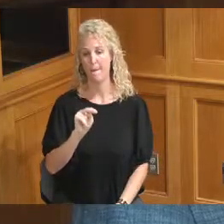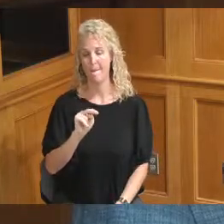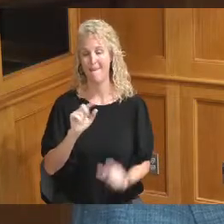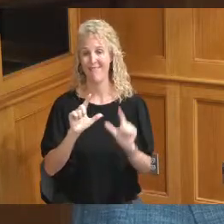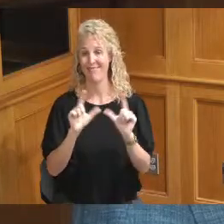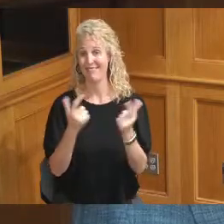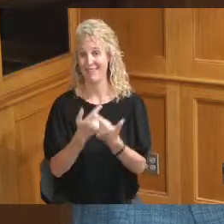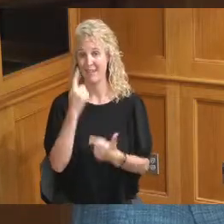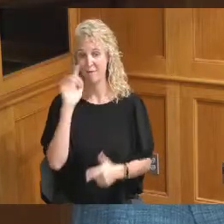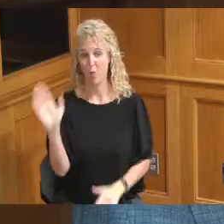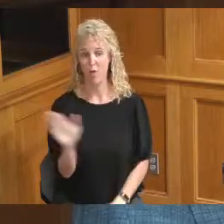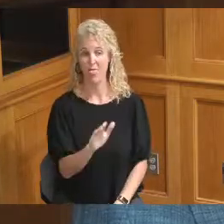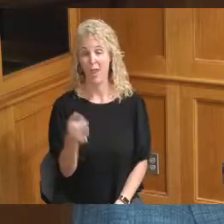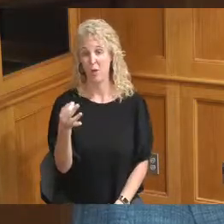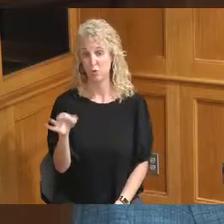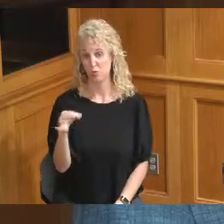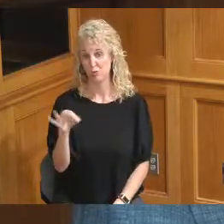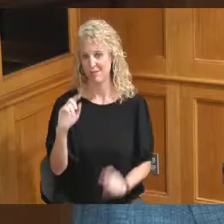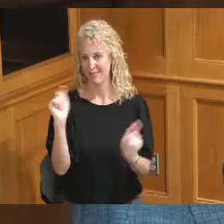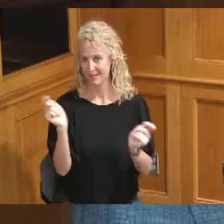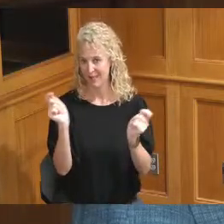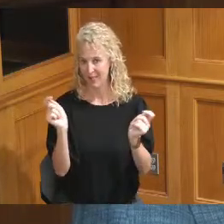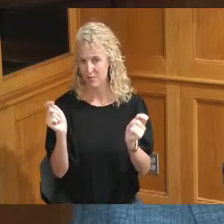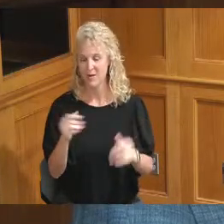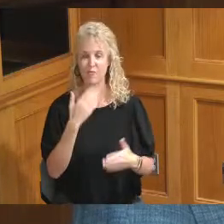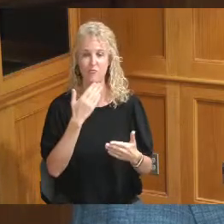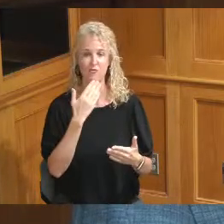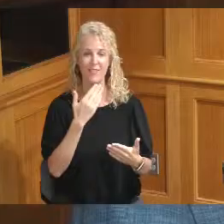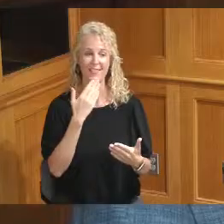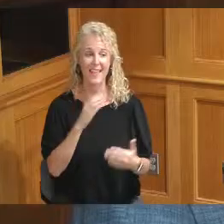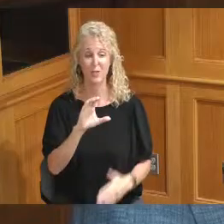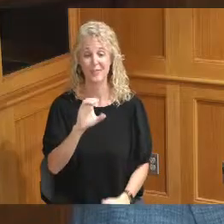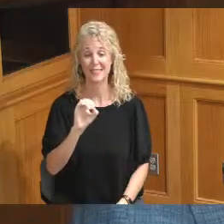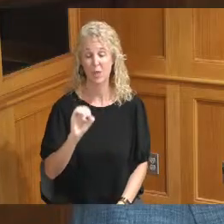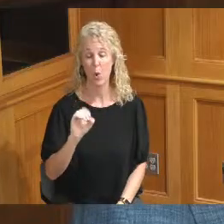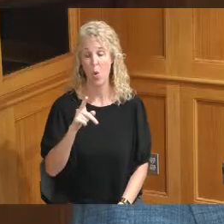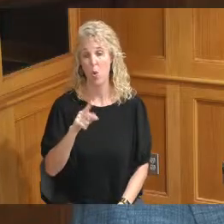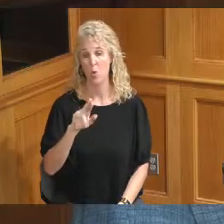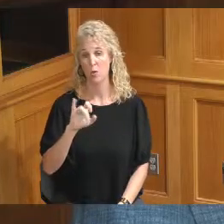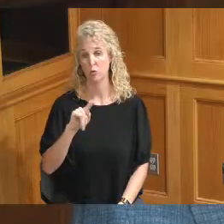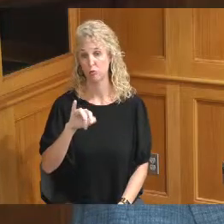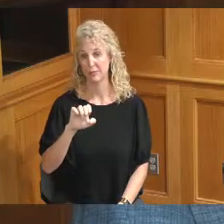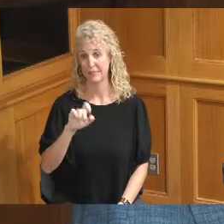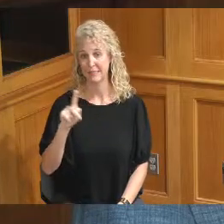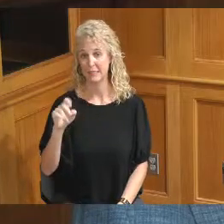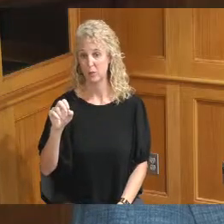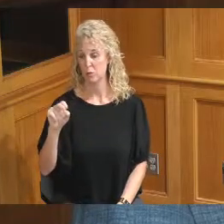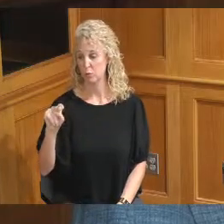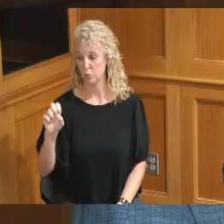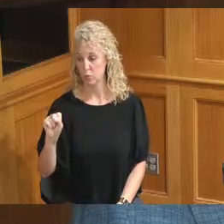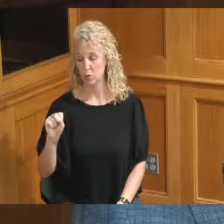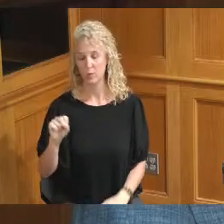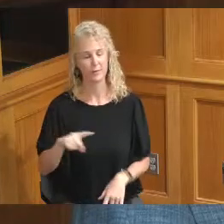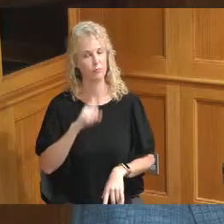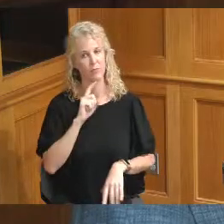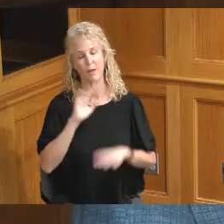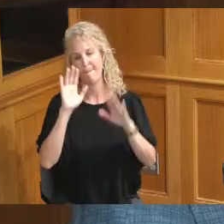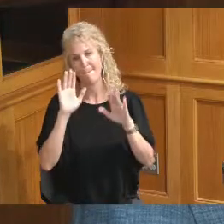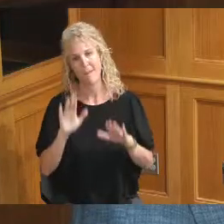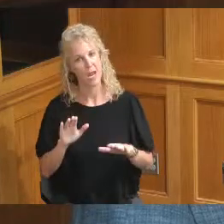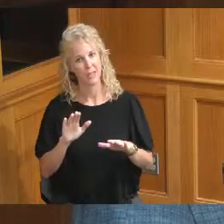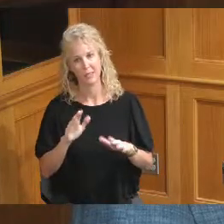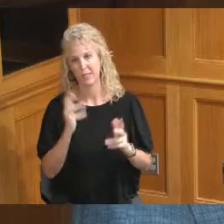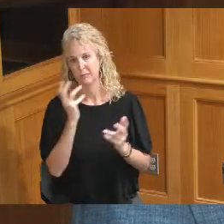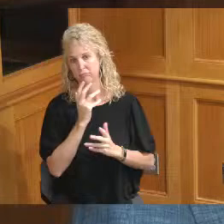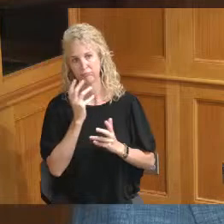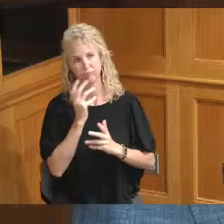Juneteenth celebration. I want to give a shout out to Christy Coons, the CEO. They did a fantastic job in Avondale, and it was just a